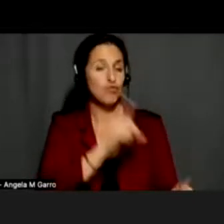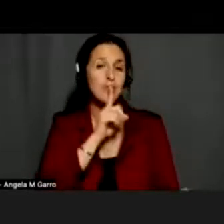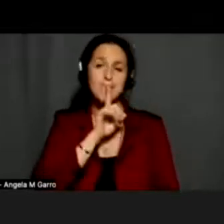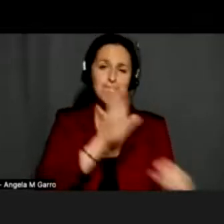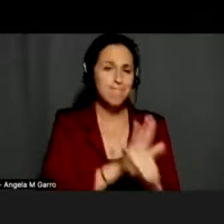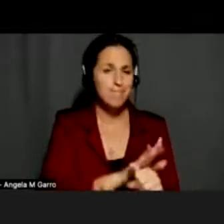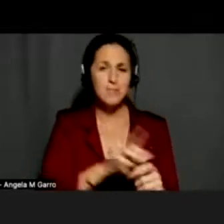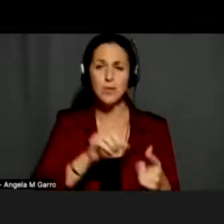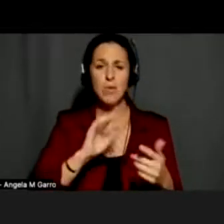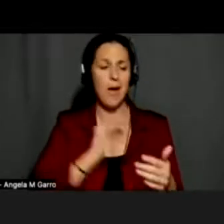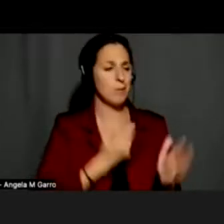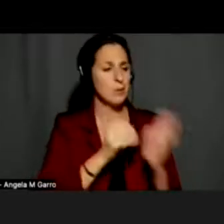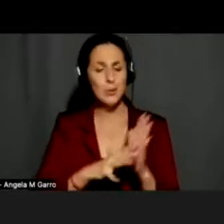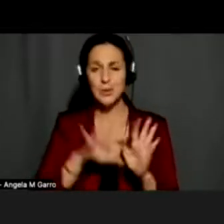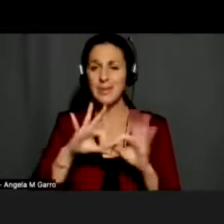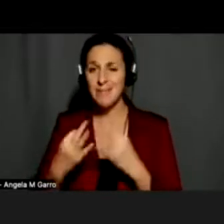that